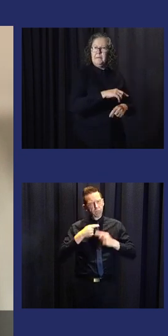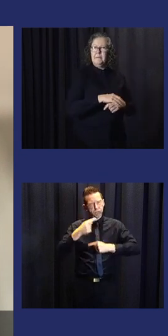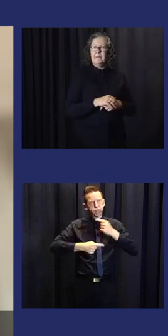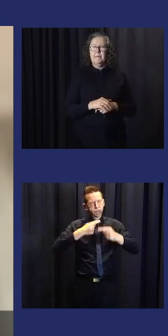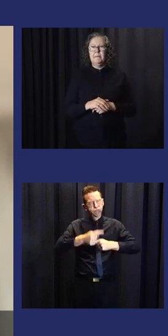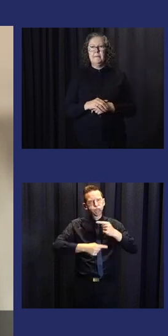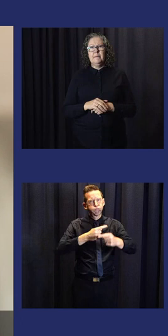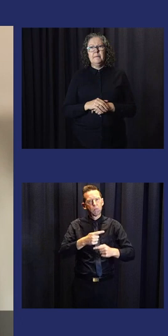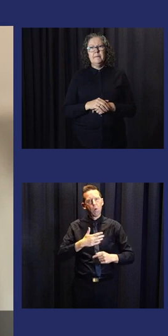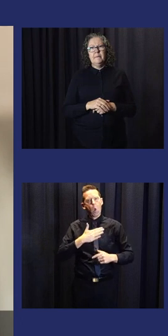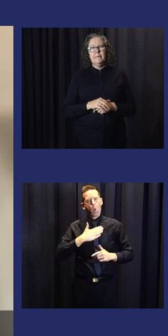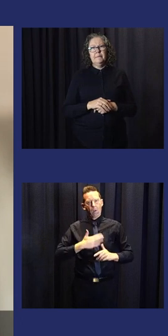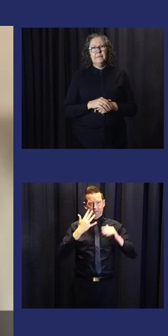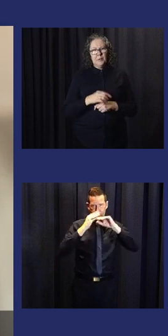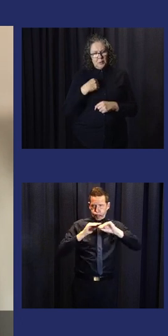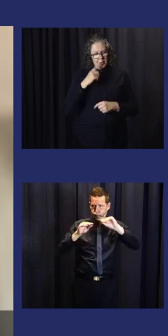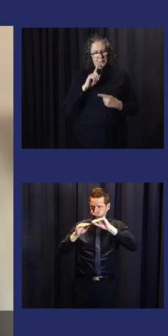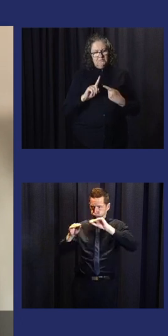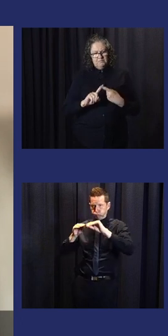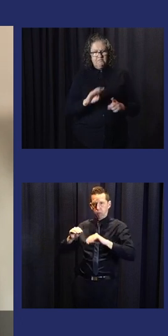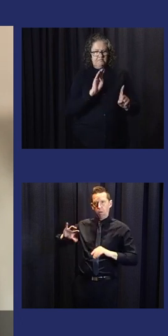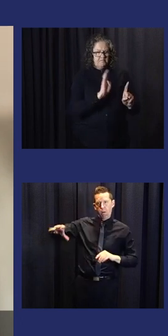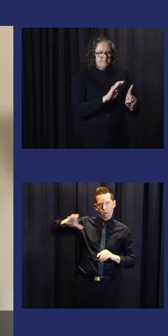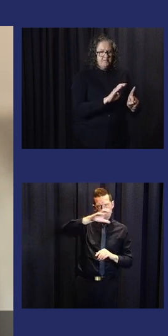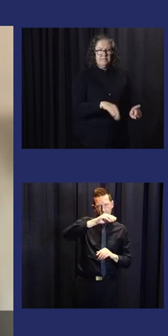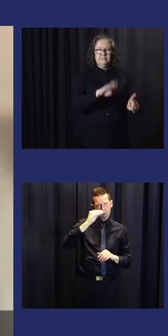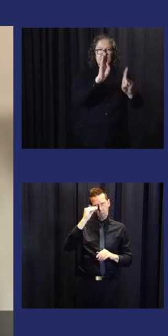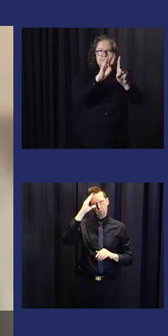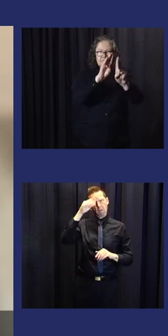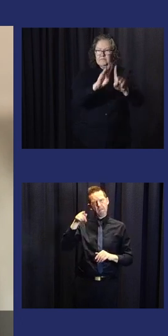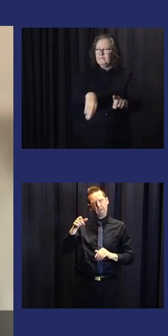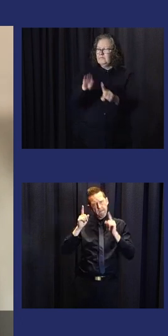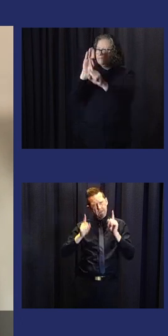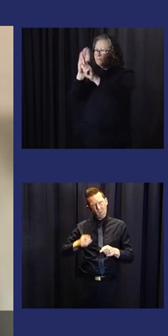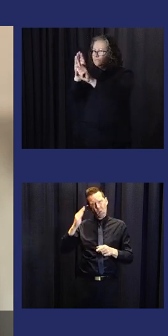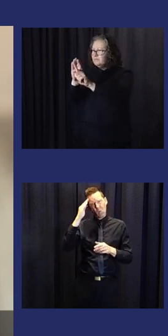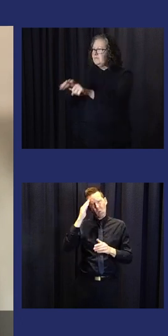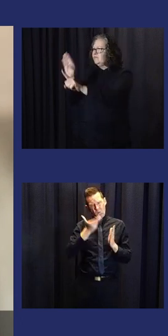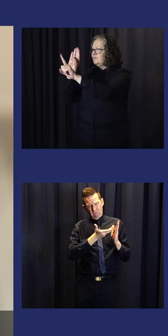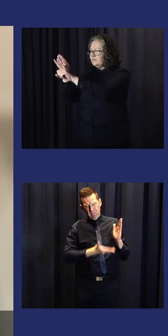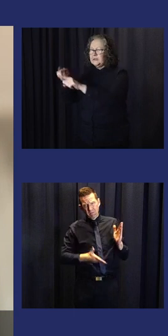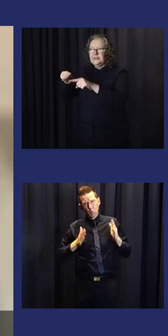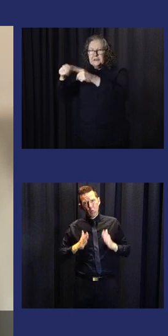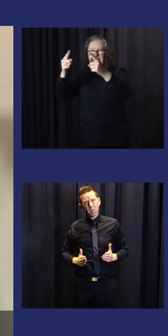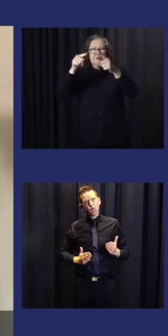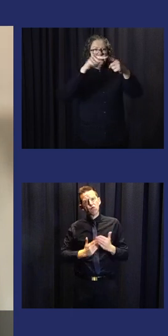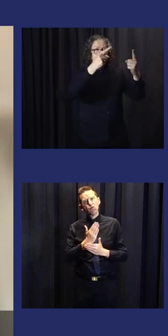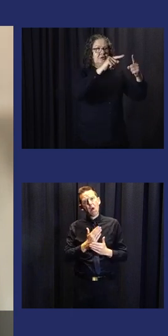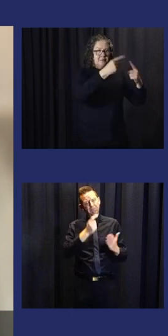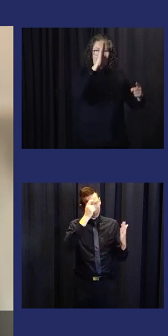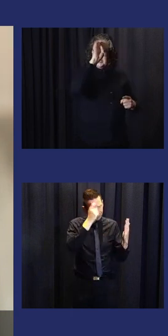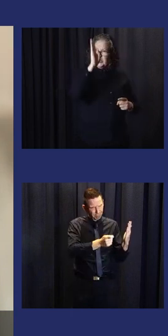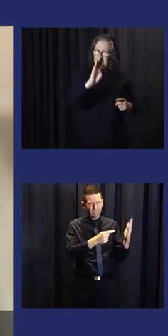build the knowledge of states around the principles and standards in human rights